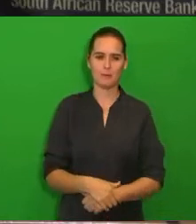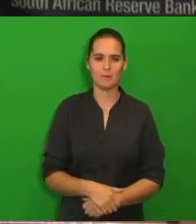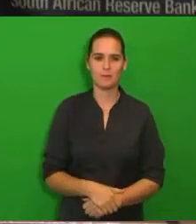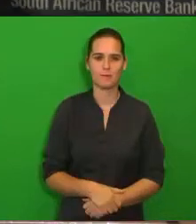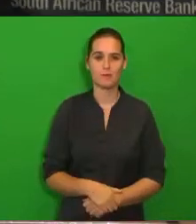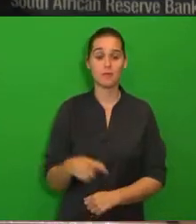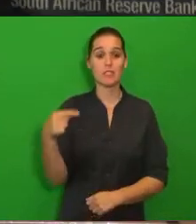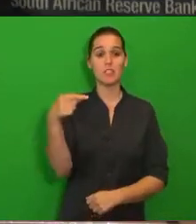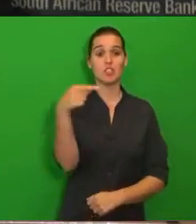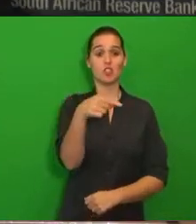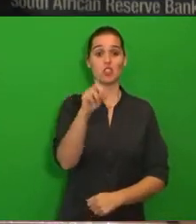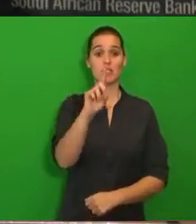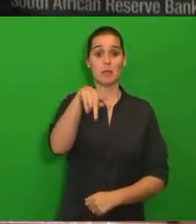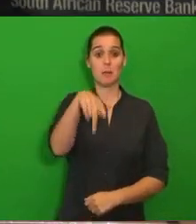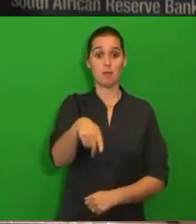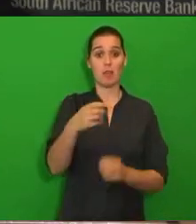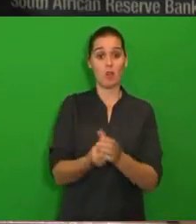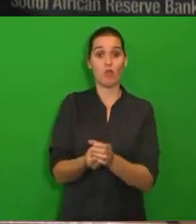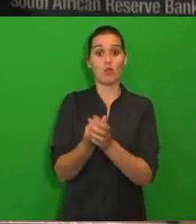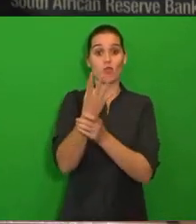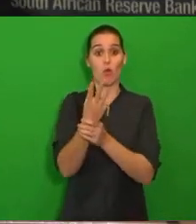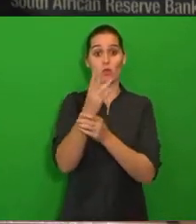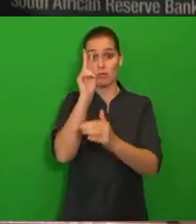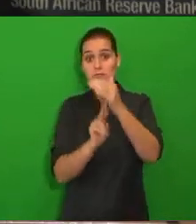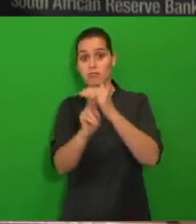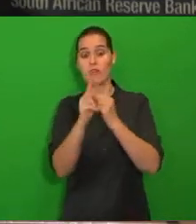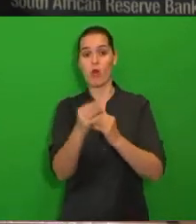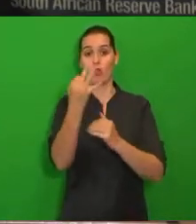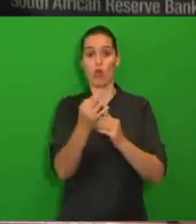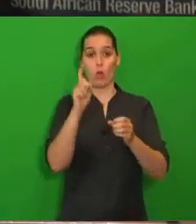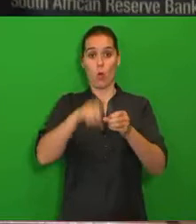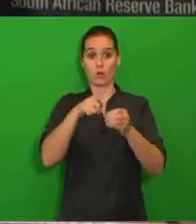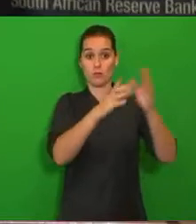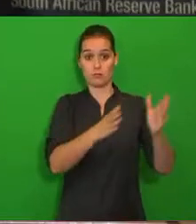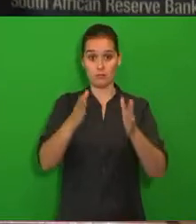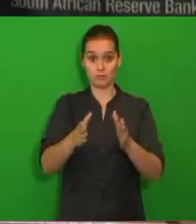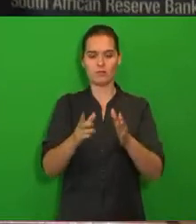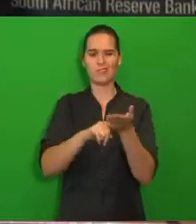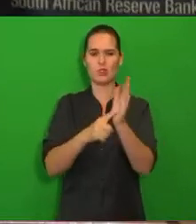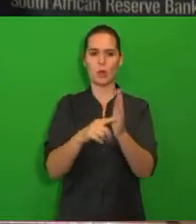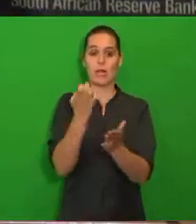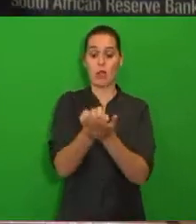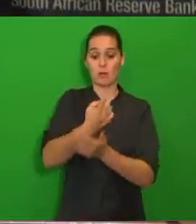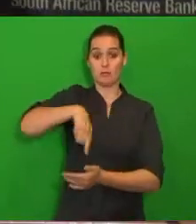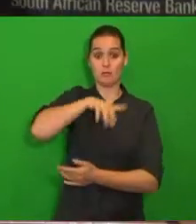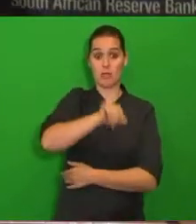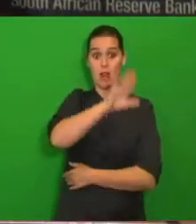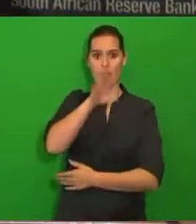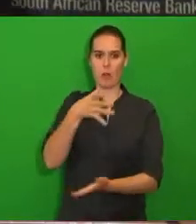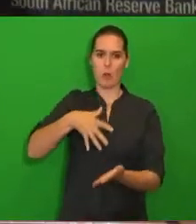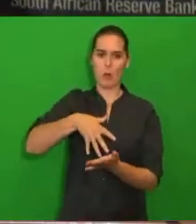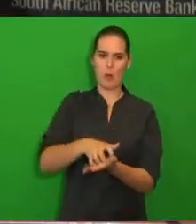The GDP growth outcome for the third quarter confirmed that the economy remains weak and vulnerable